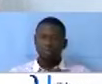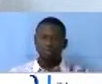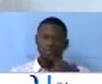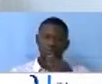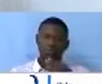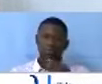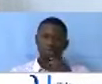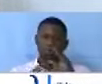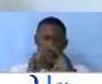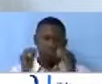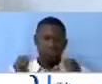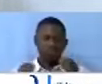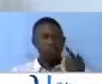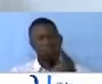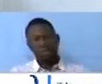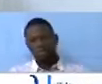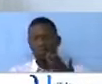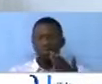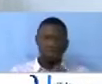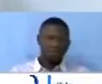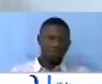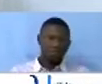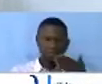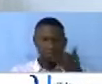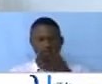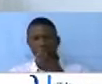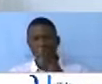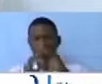I found